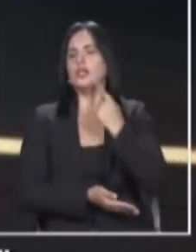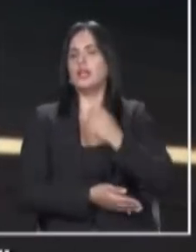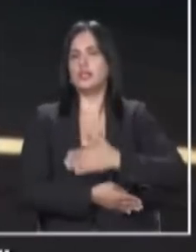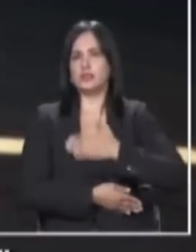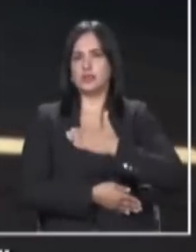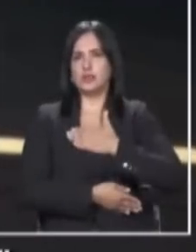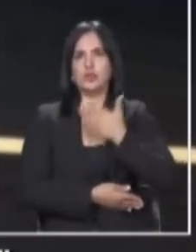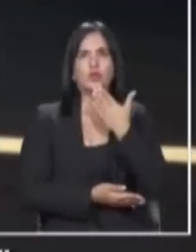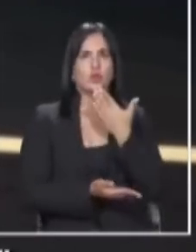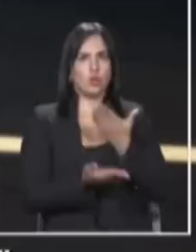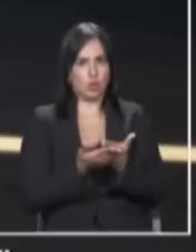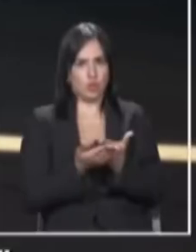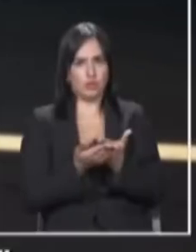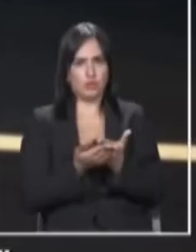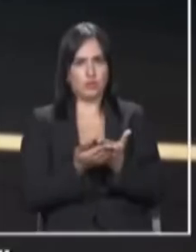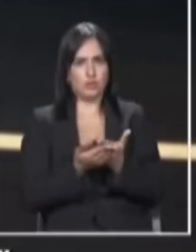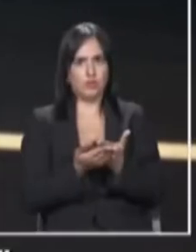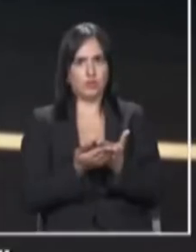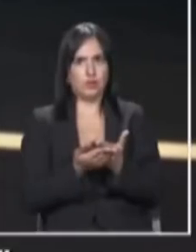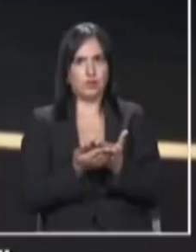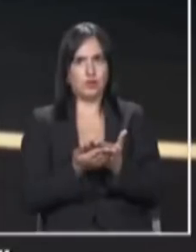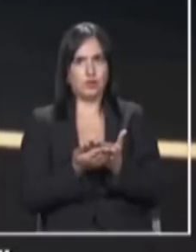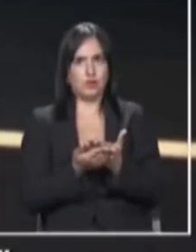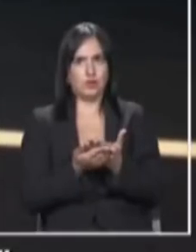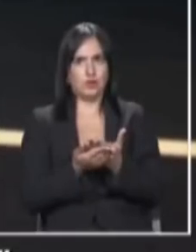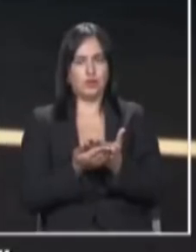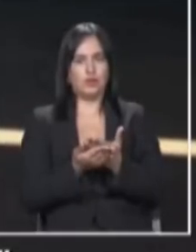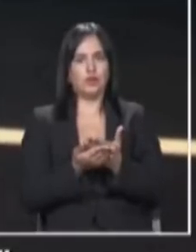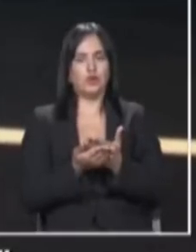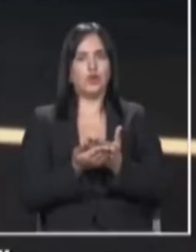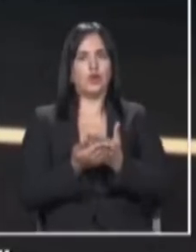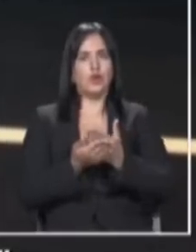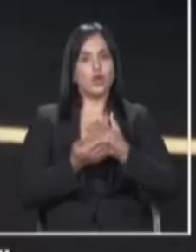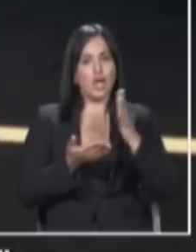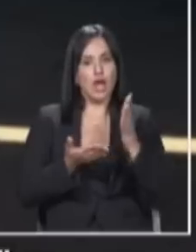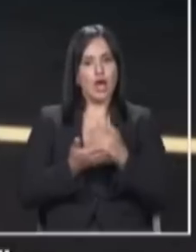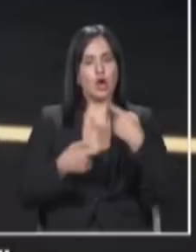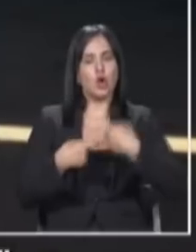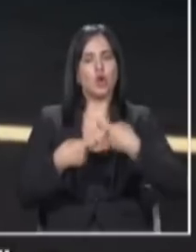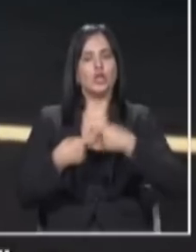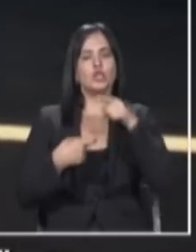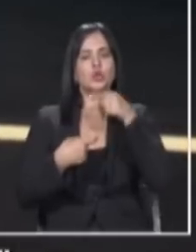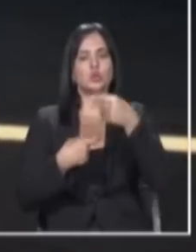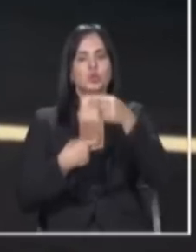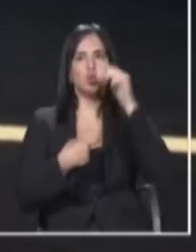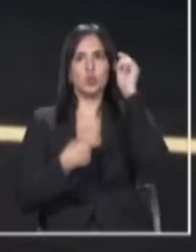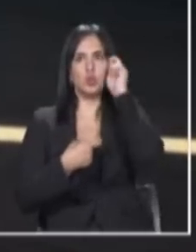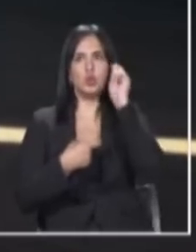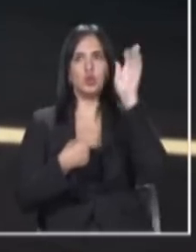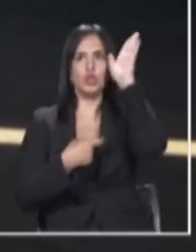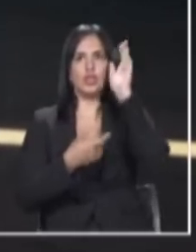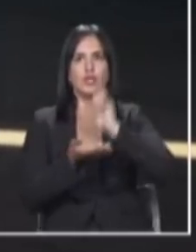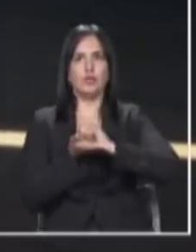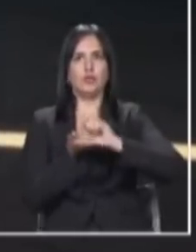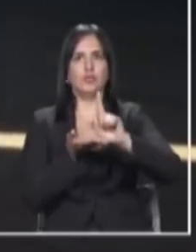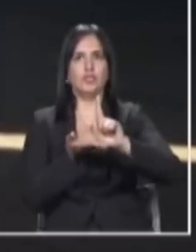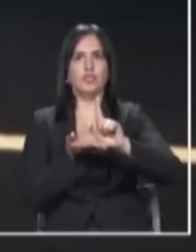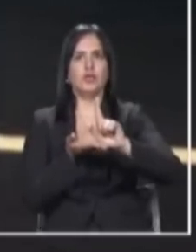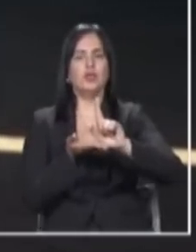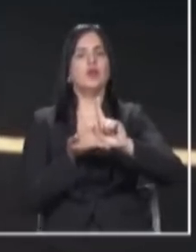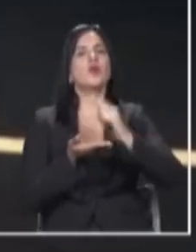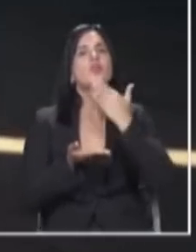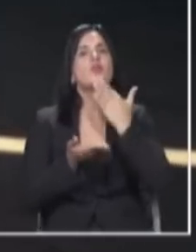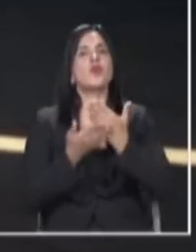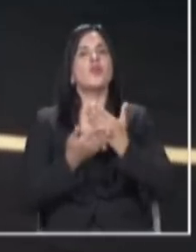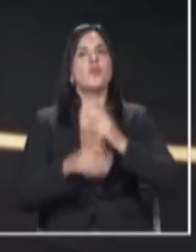you finally get to your theory of evolution in its final form what's that a